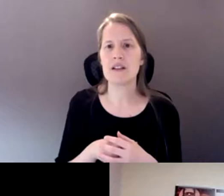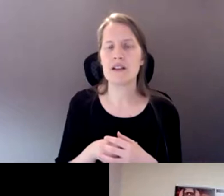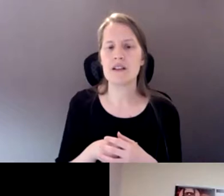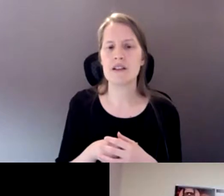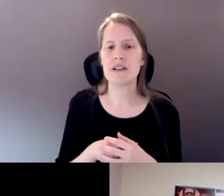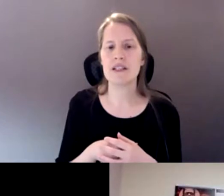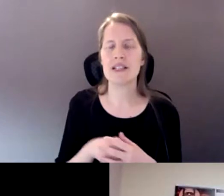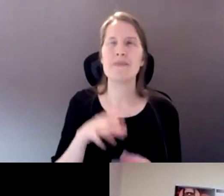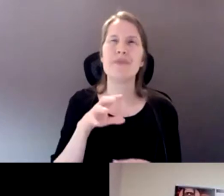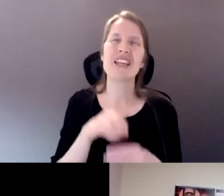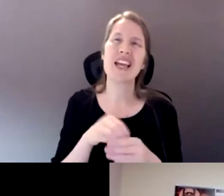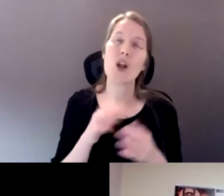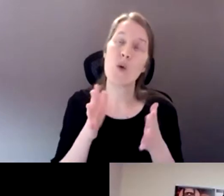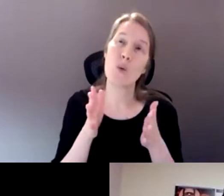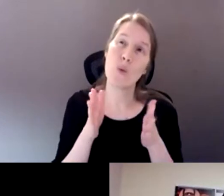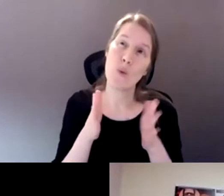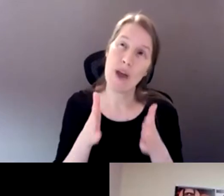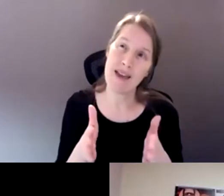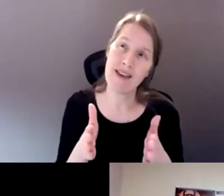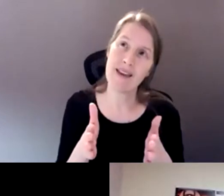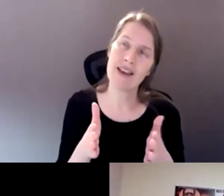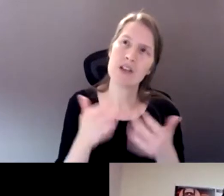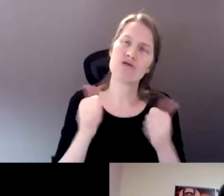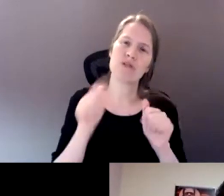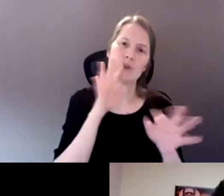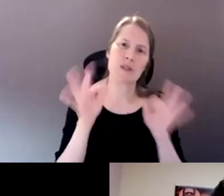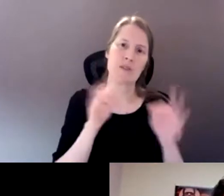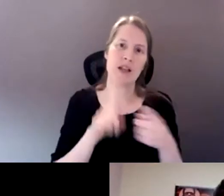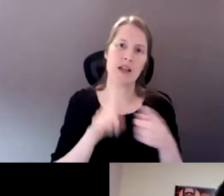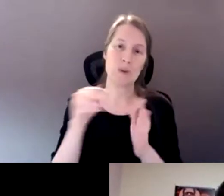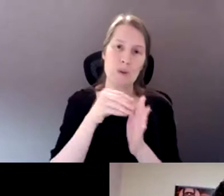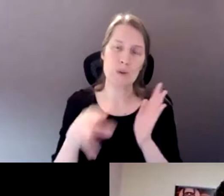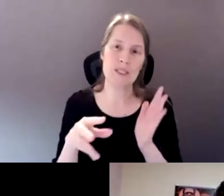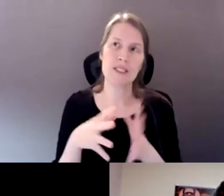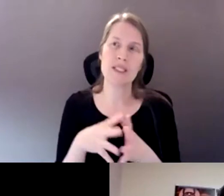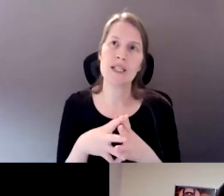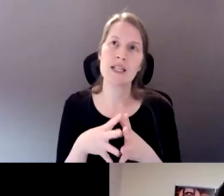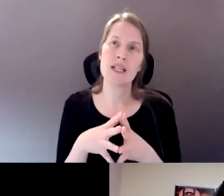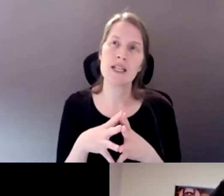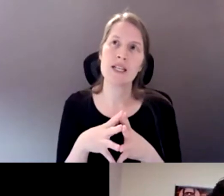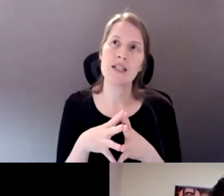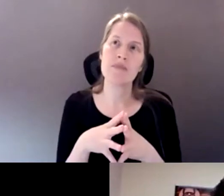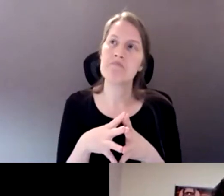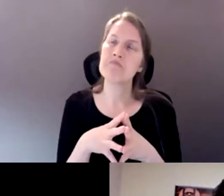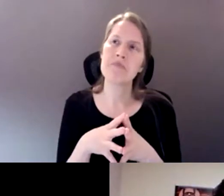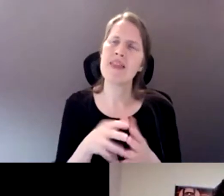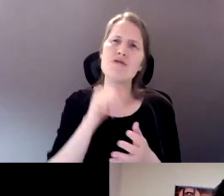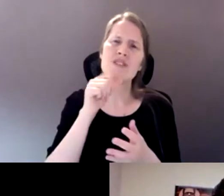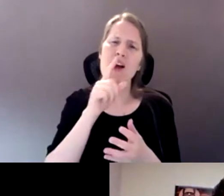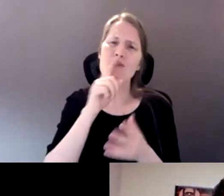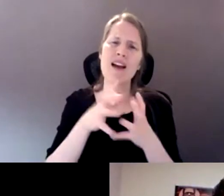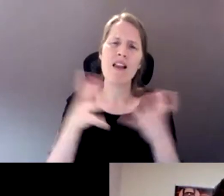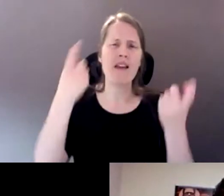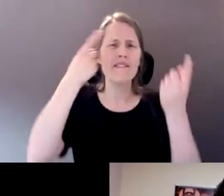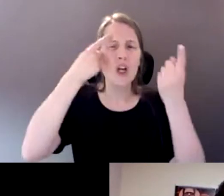in a way that sort of tries to explain to the students that surprisingly there isn't a lot of agreement among historians